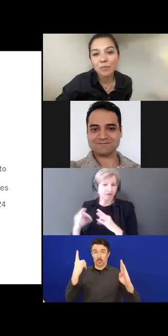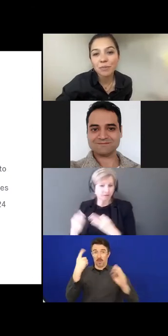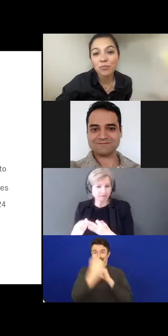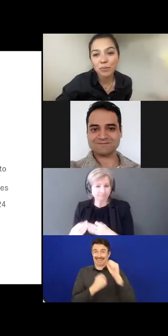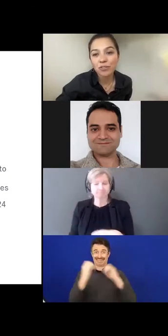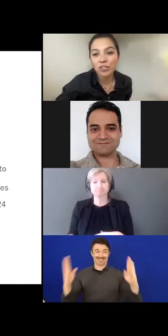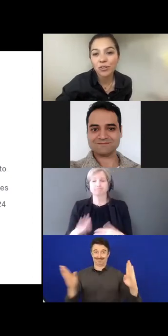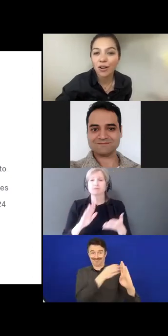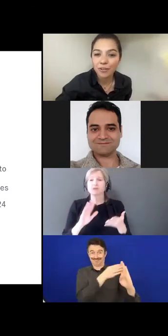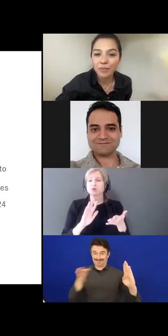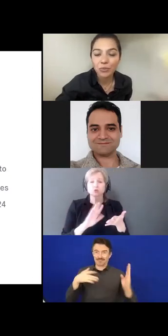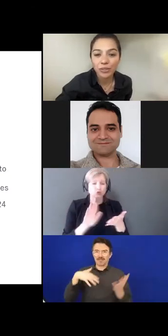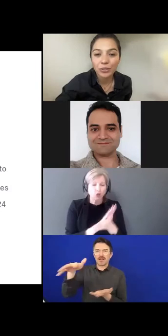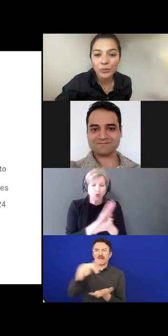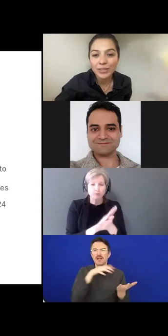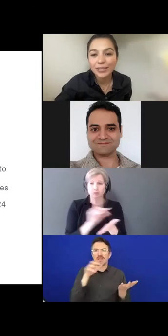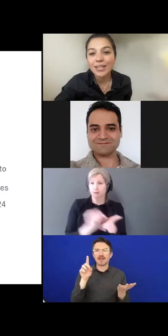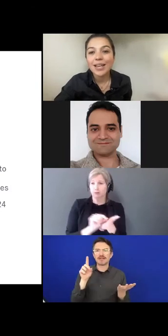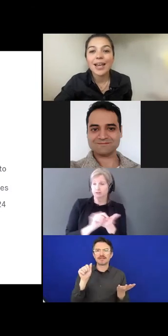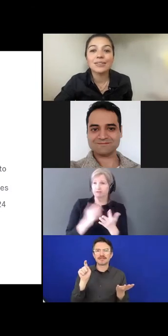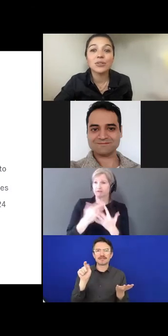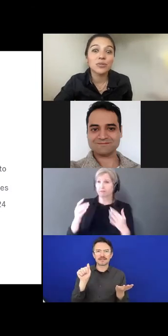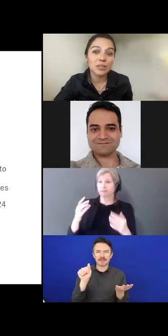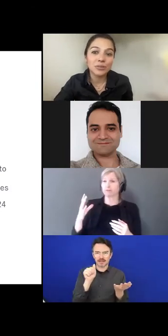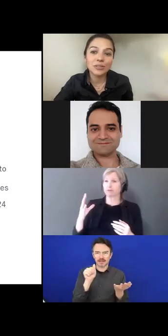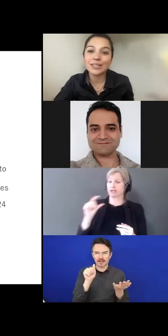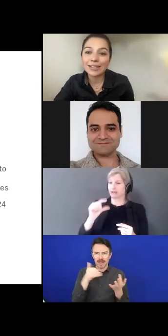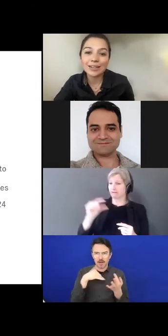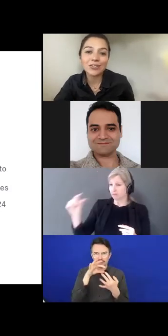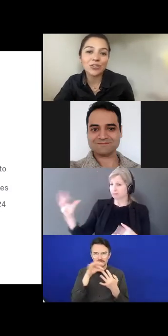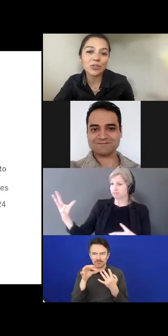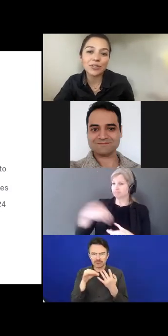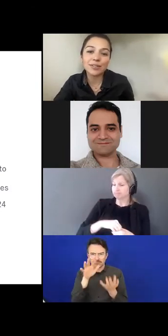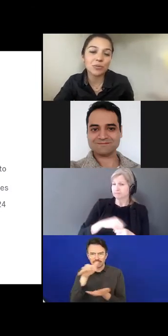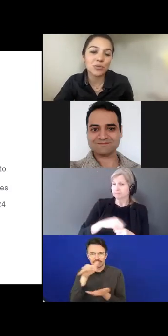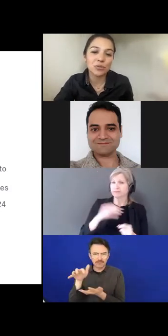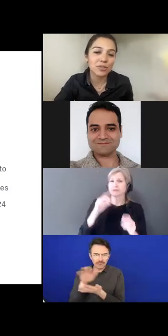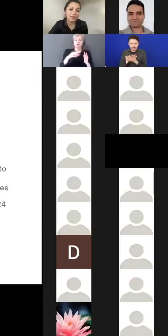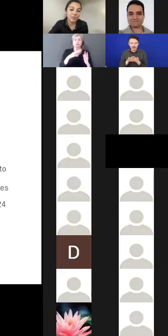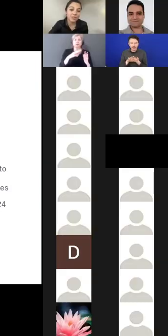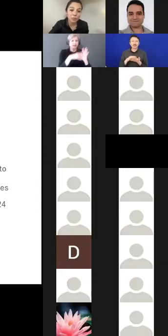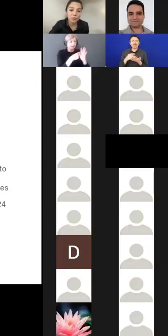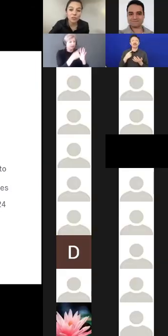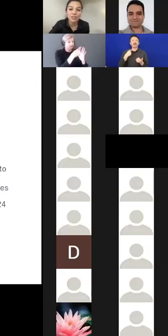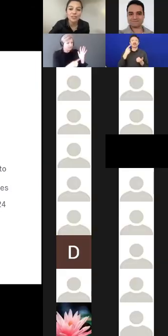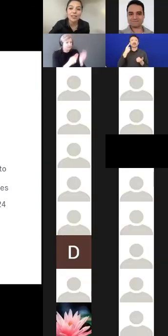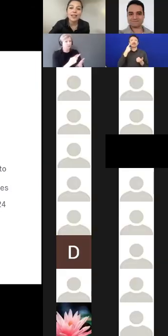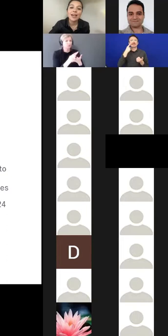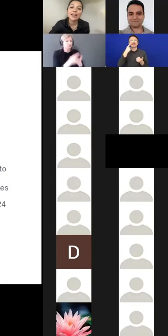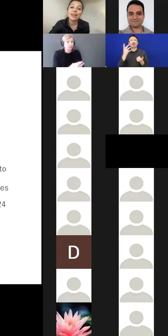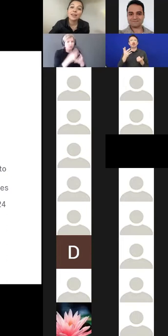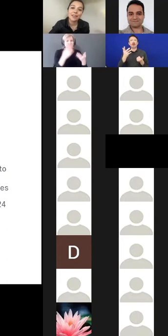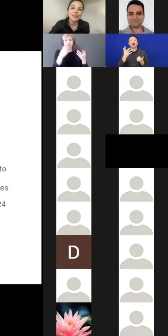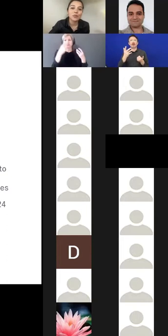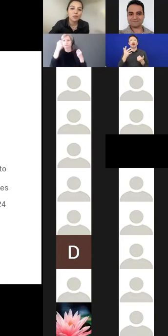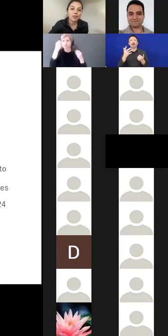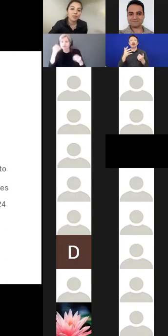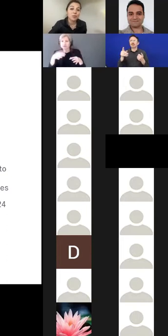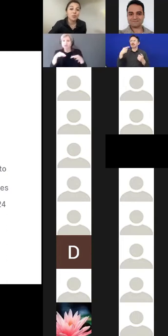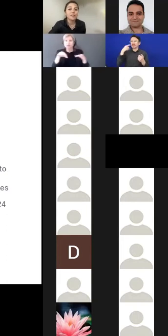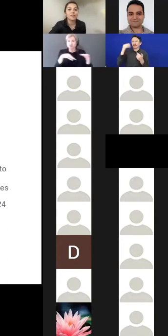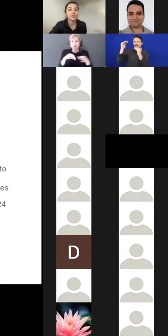documents published by provincial governments were included, and those included guidelines, services, and resources descriptions, and anything that